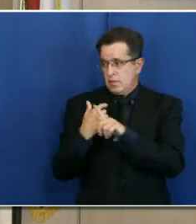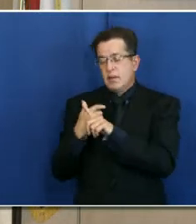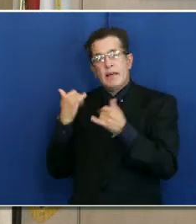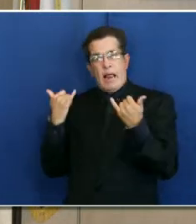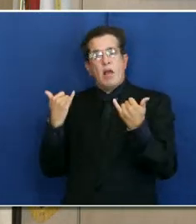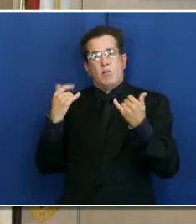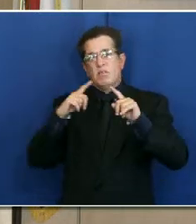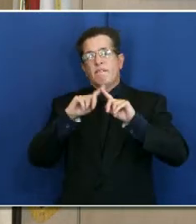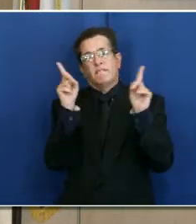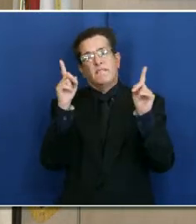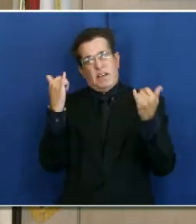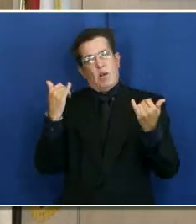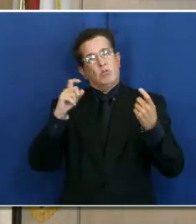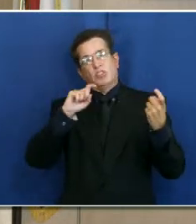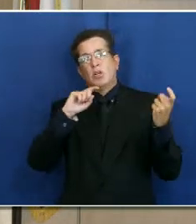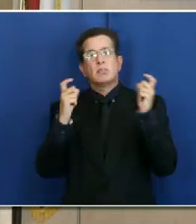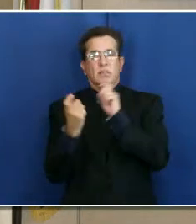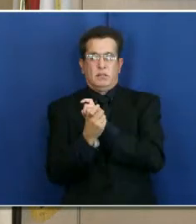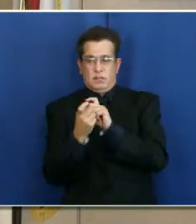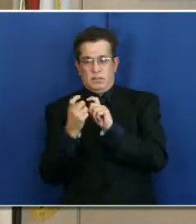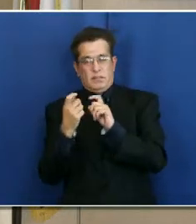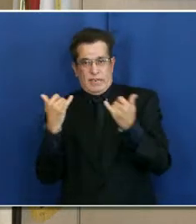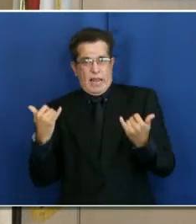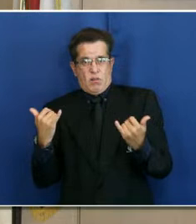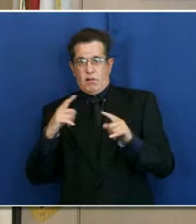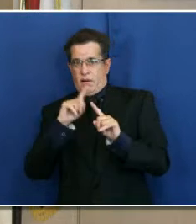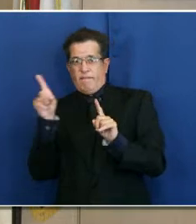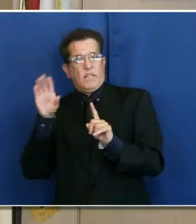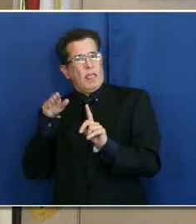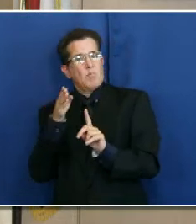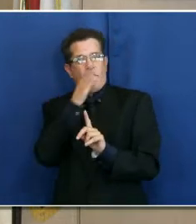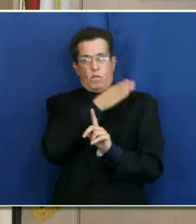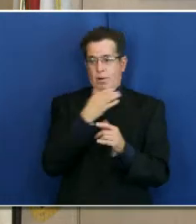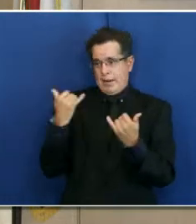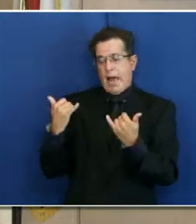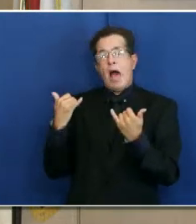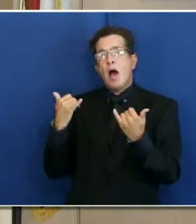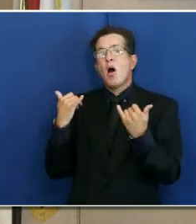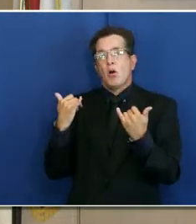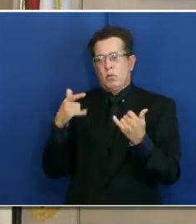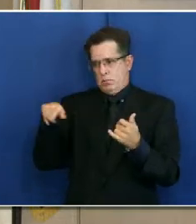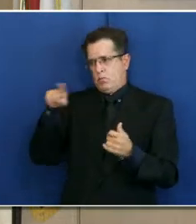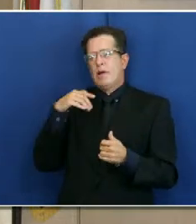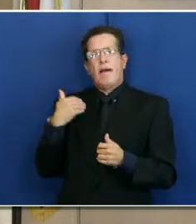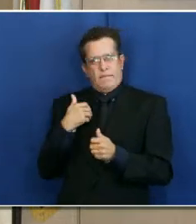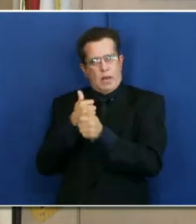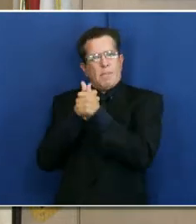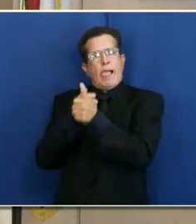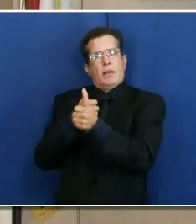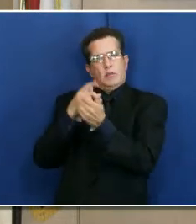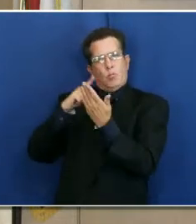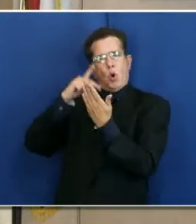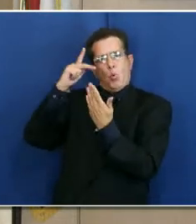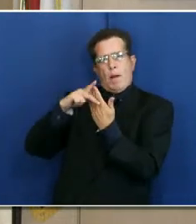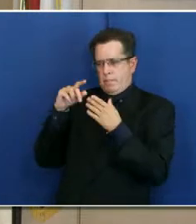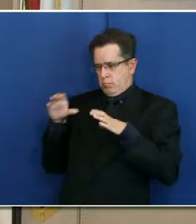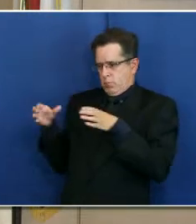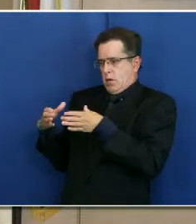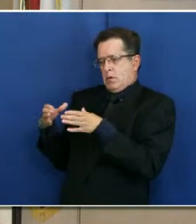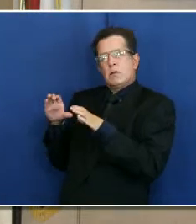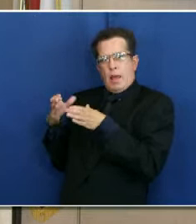is gravely different from before is that we have a compliance program that's in place.